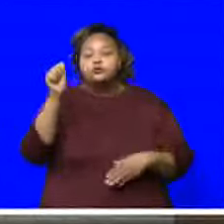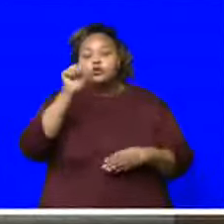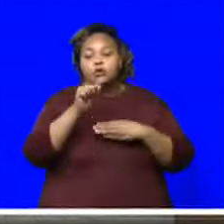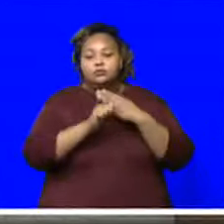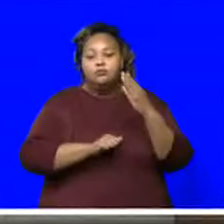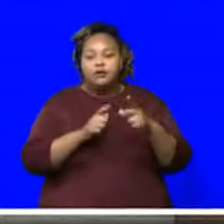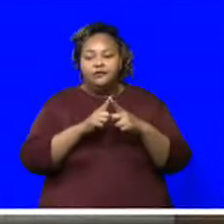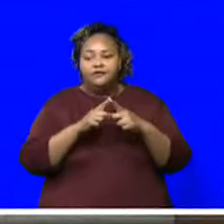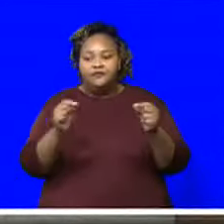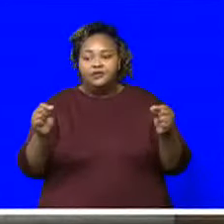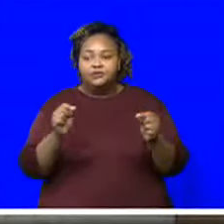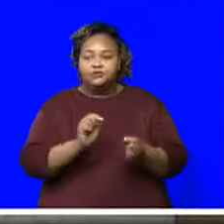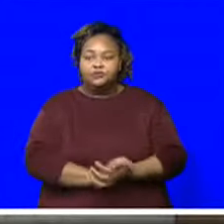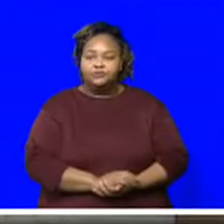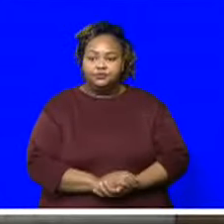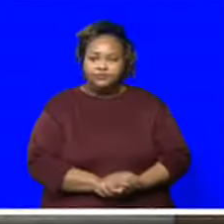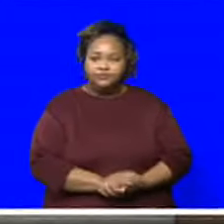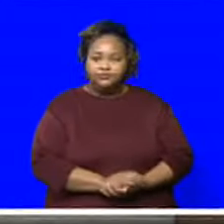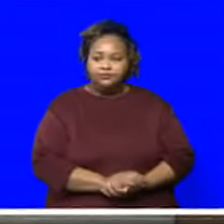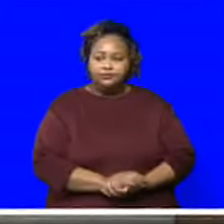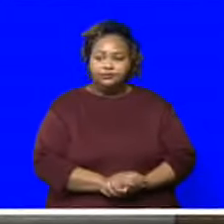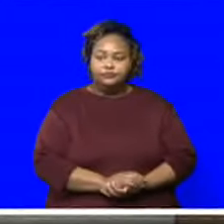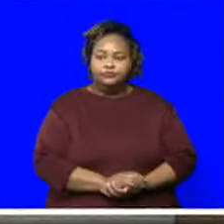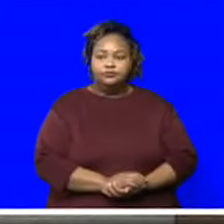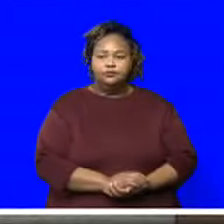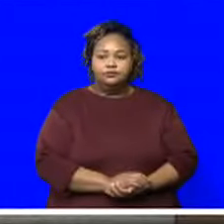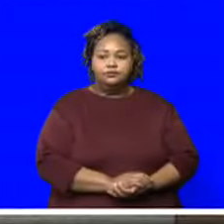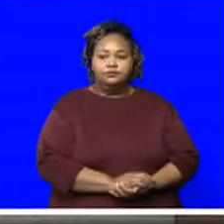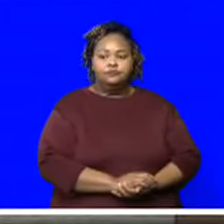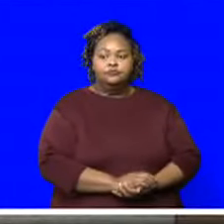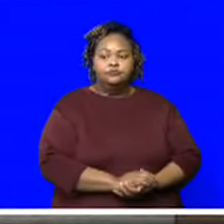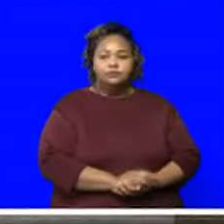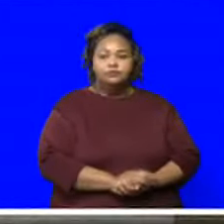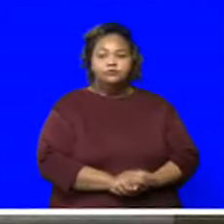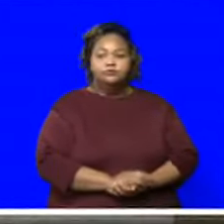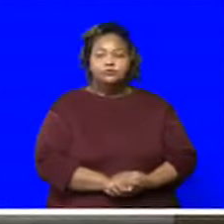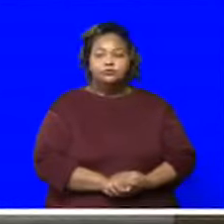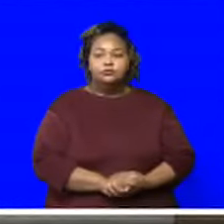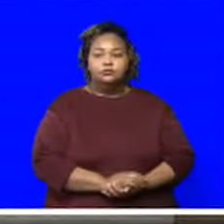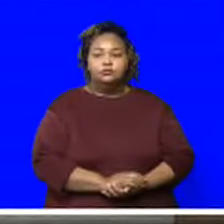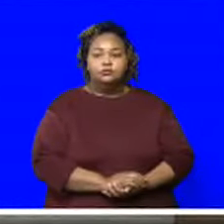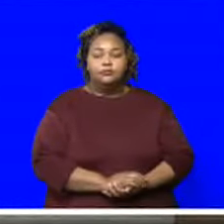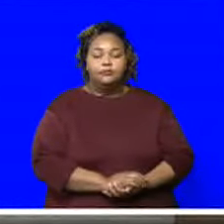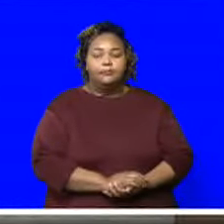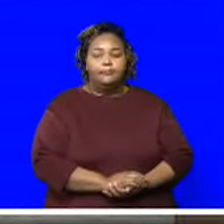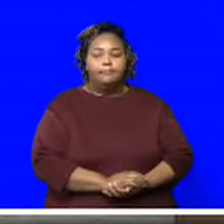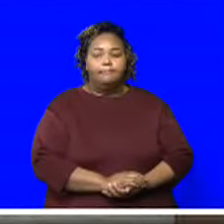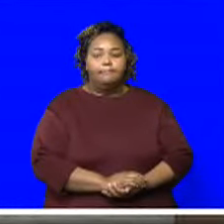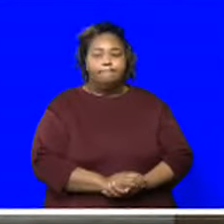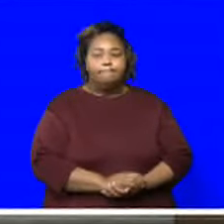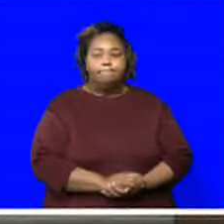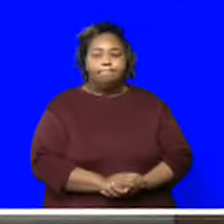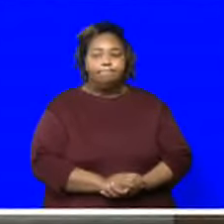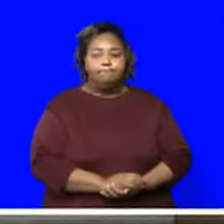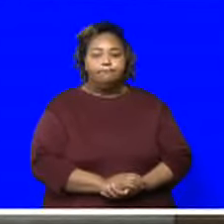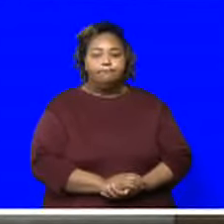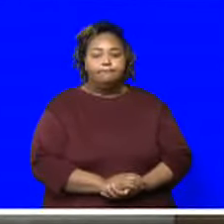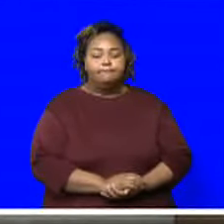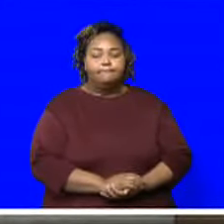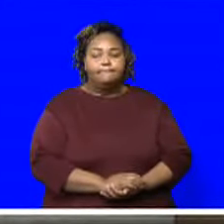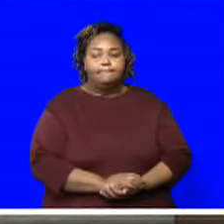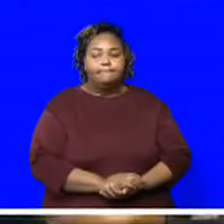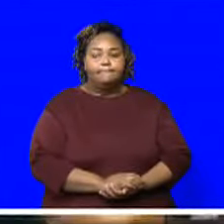Birmingham in the United Kingdom. For Eswatini TV Sports, Fabrice Msonera with Temigos Mavimbera and Nomfundo Simelane